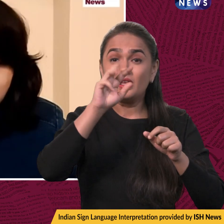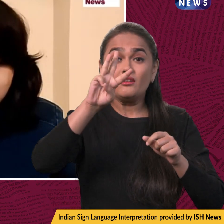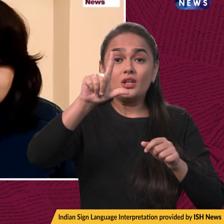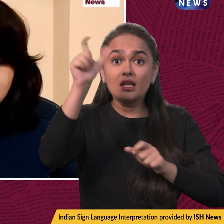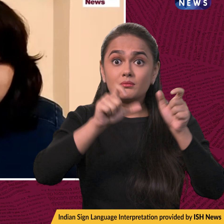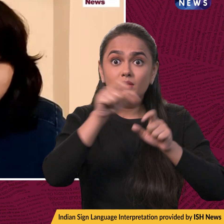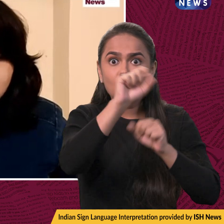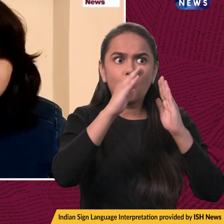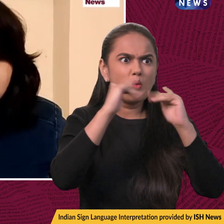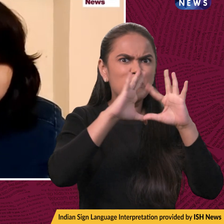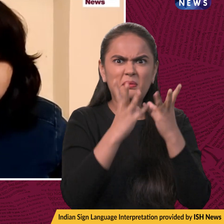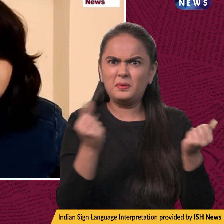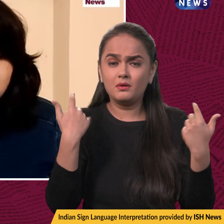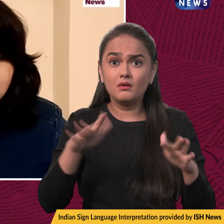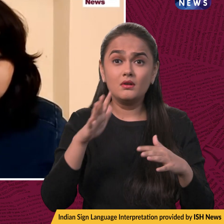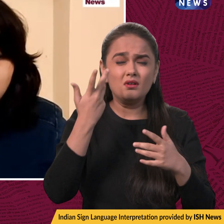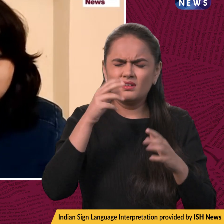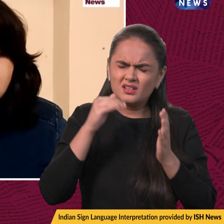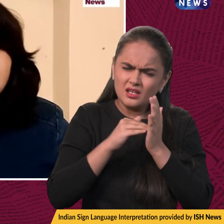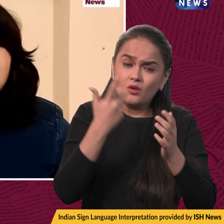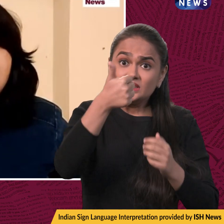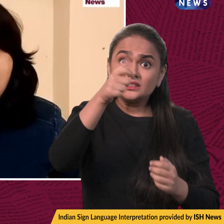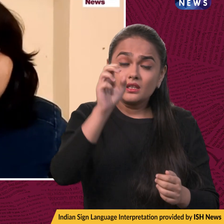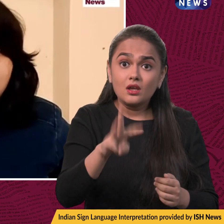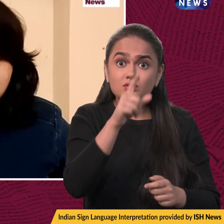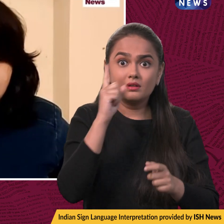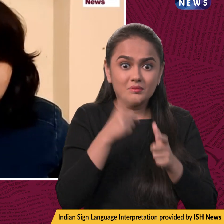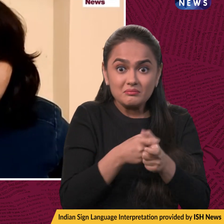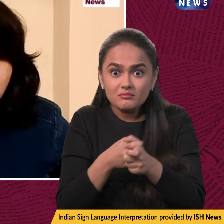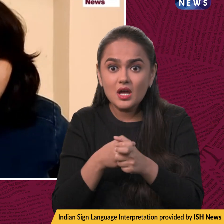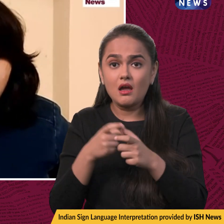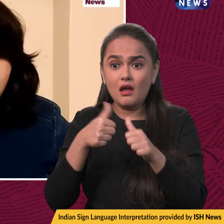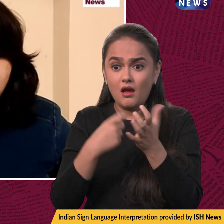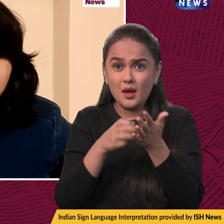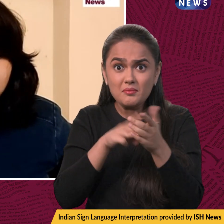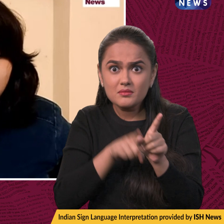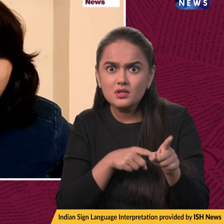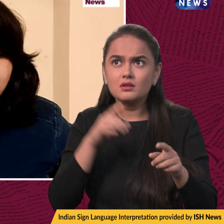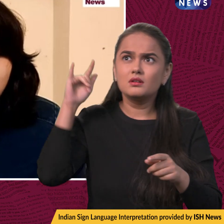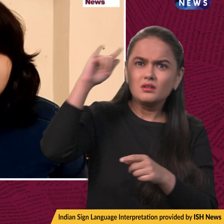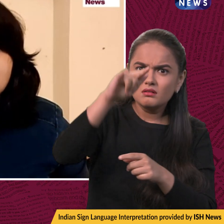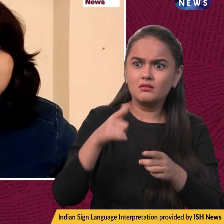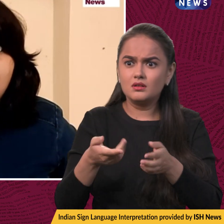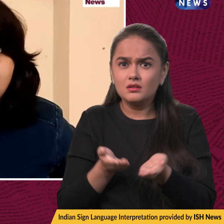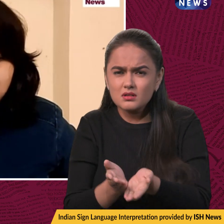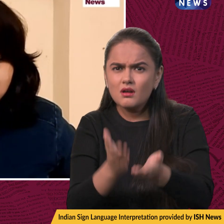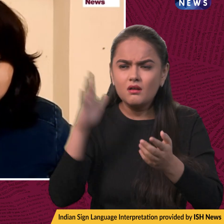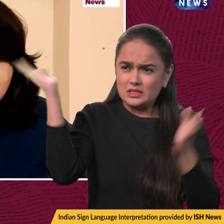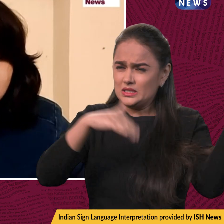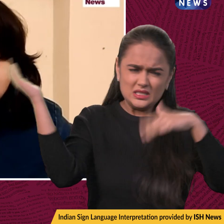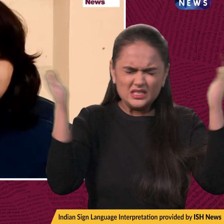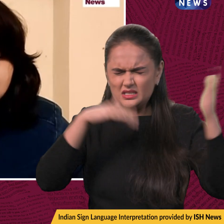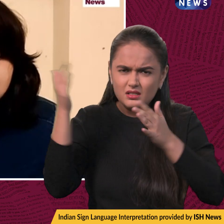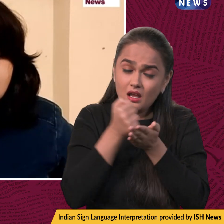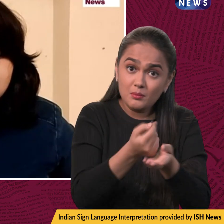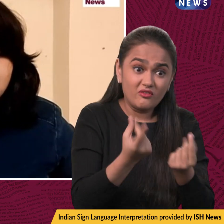their homes. Thousands of military, police, coast guard and fire personnel are being deployed for rescue operations.